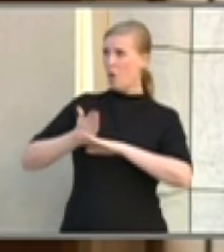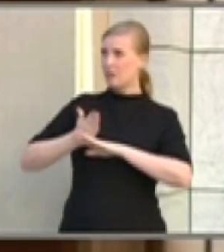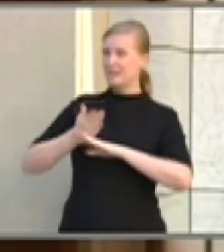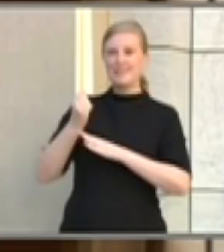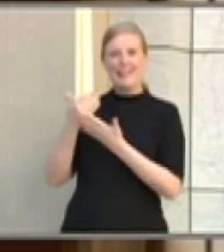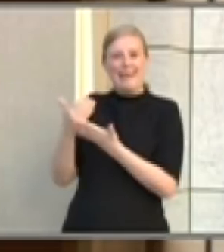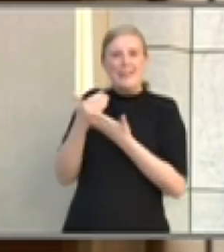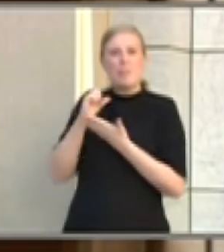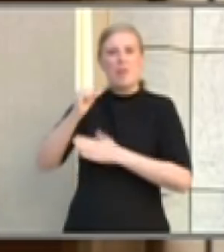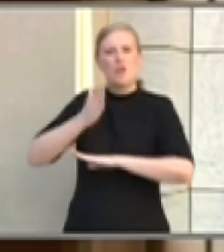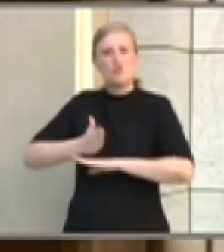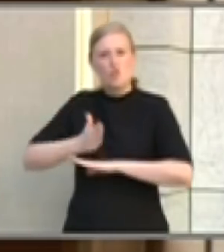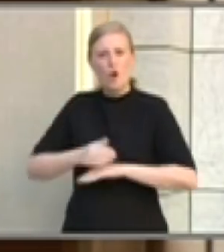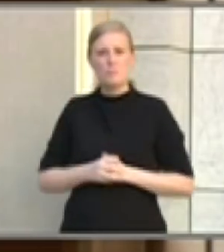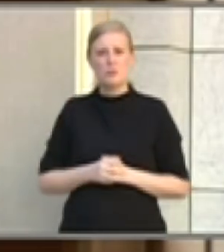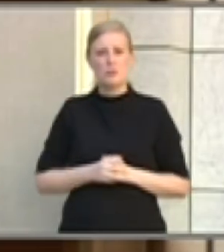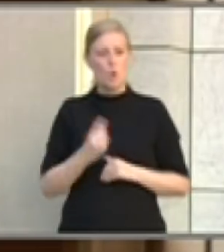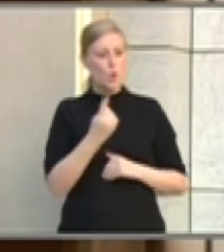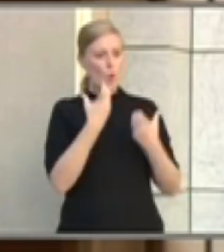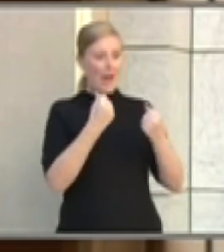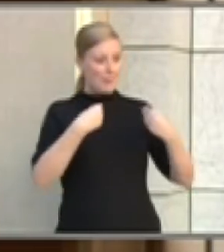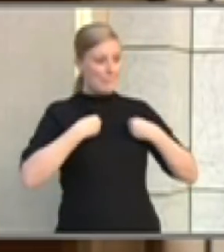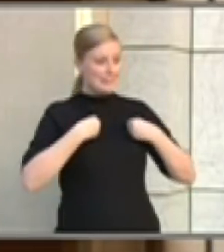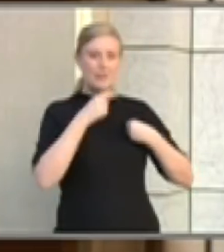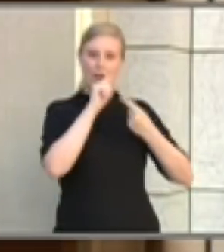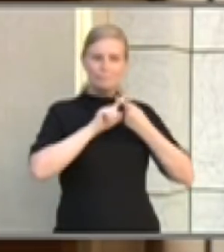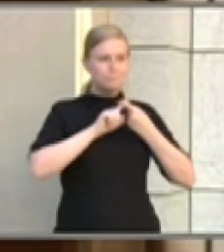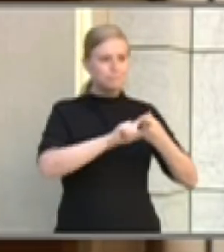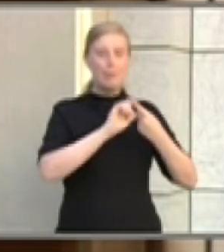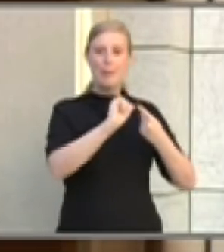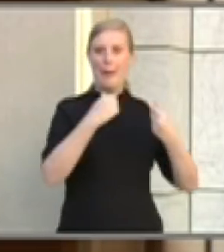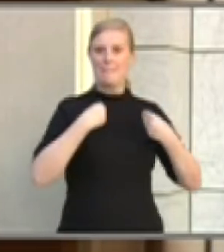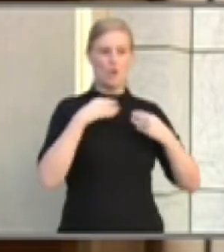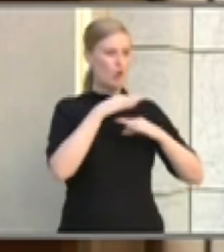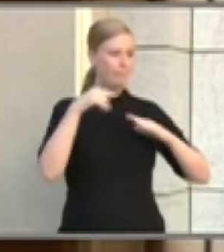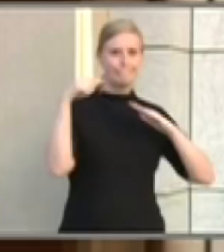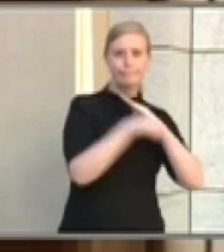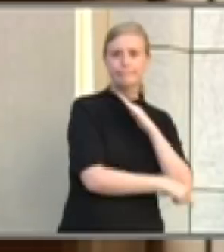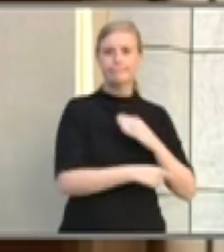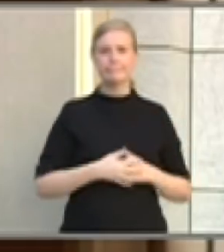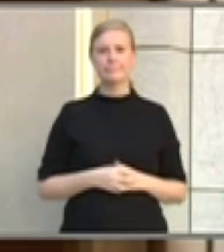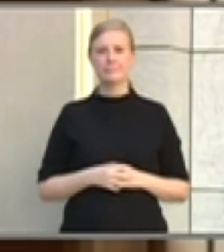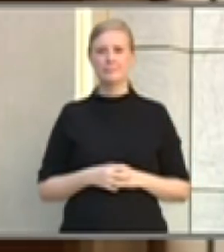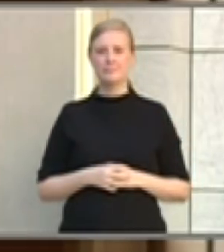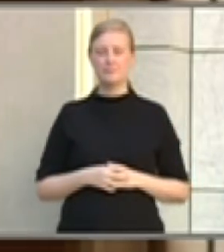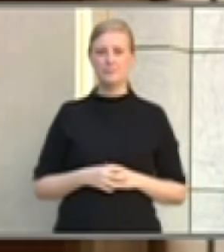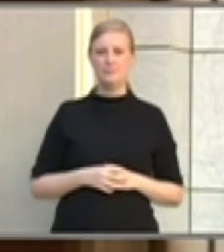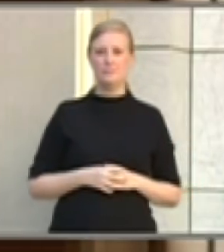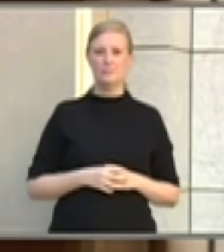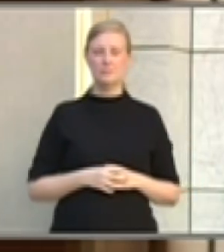keeping Australian businesses in business. And it's been about cushioning the blow for